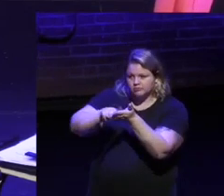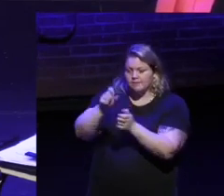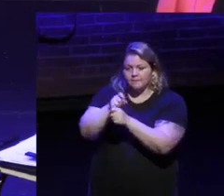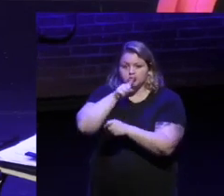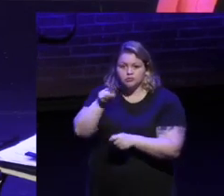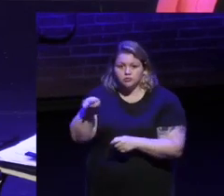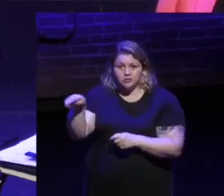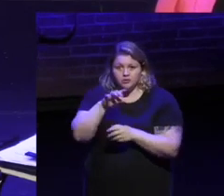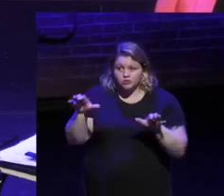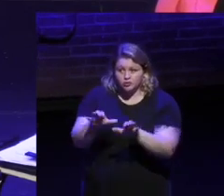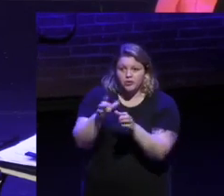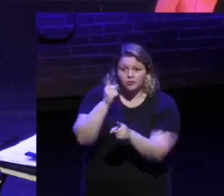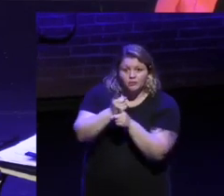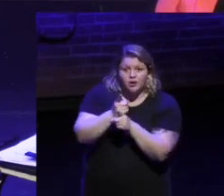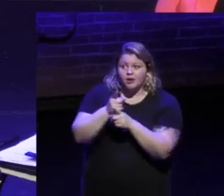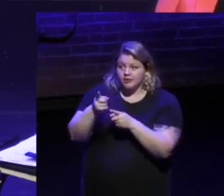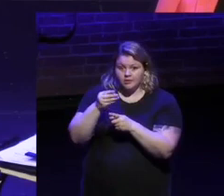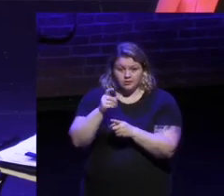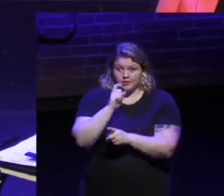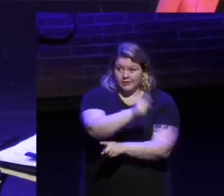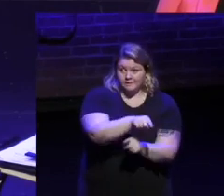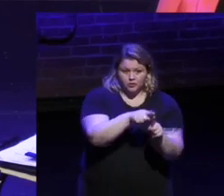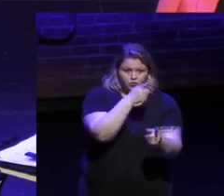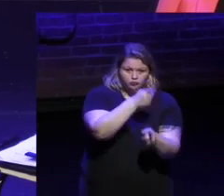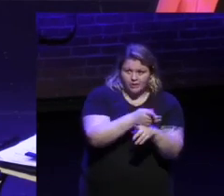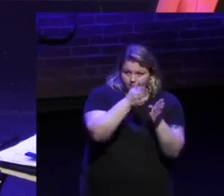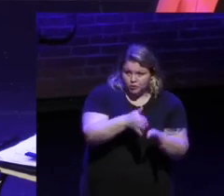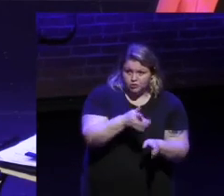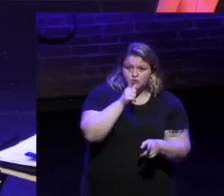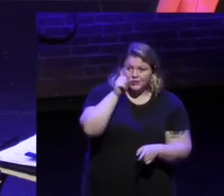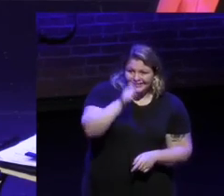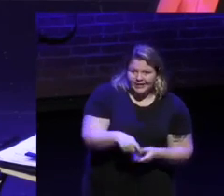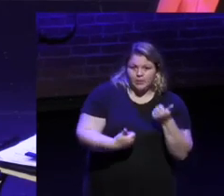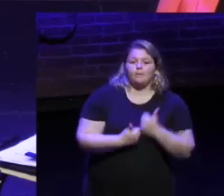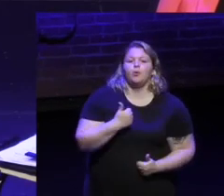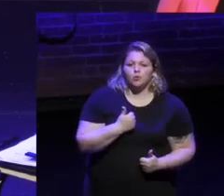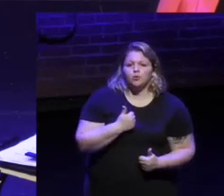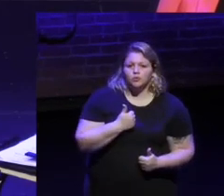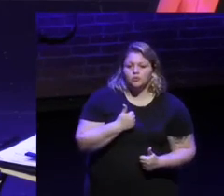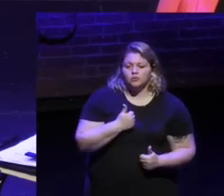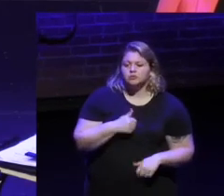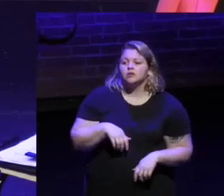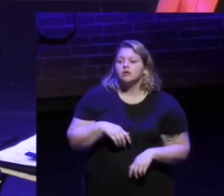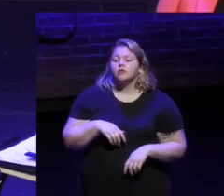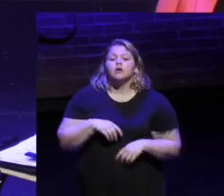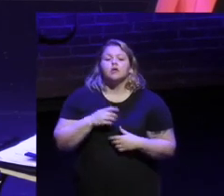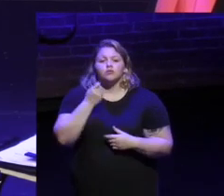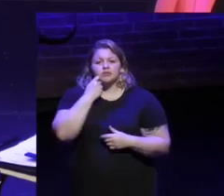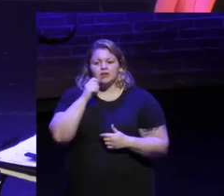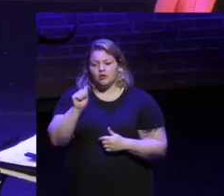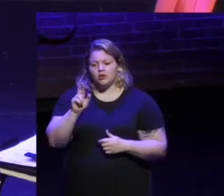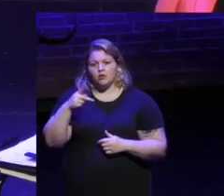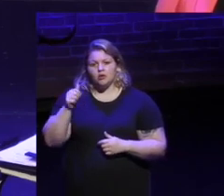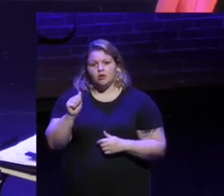that it's going to people and organizations and communities that need it the most. Just recently, when the ARPA funding came in,